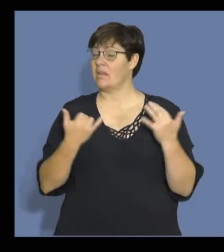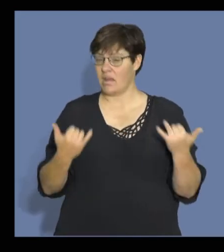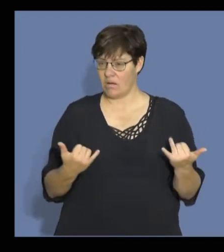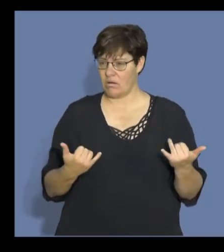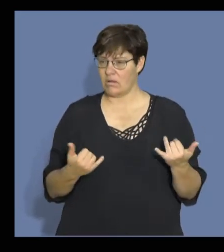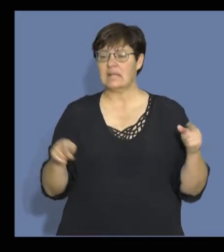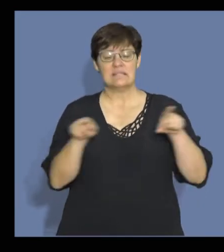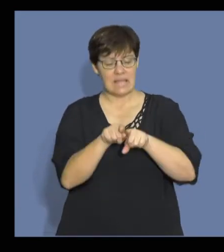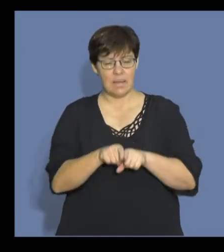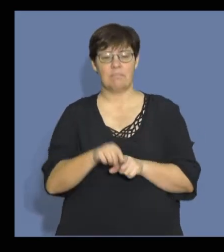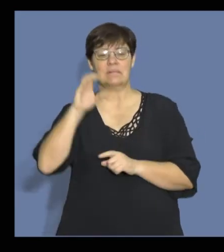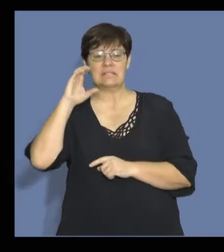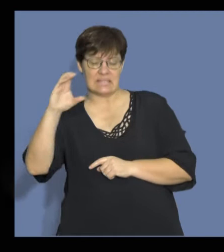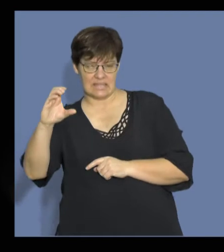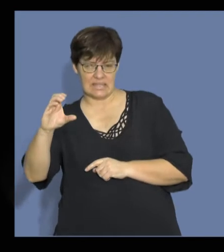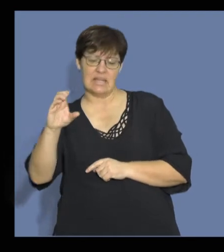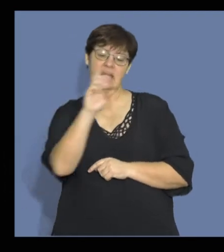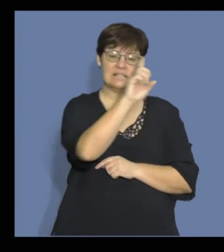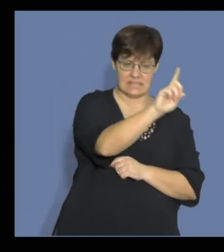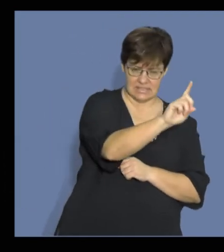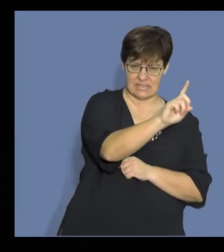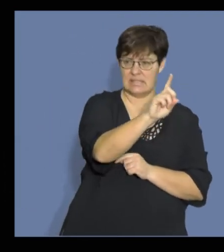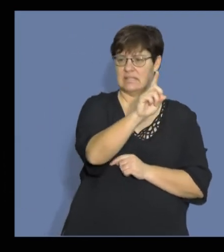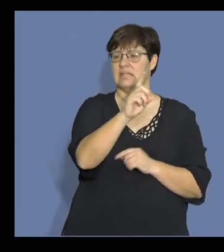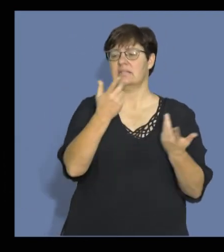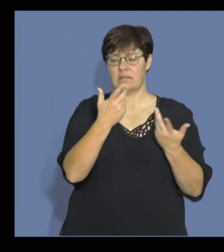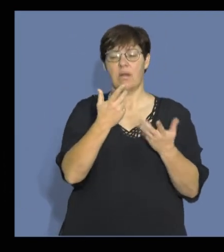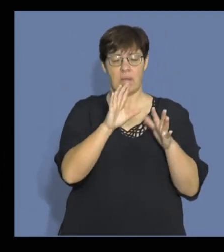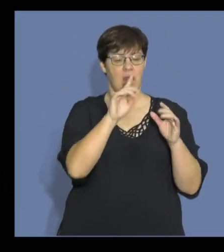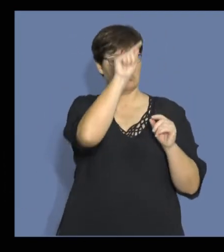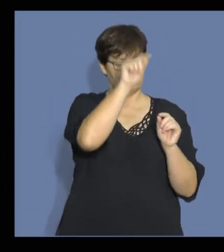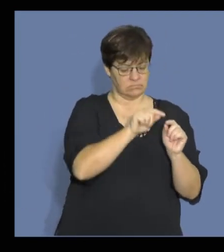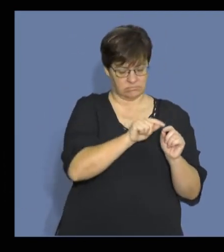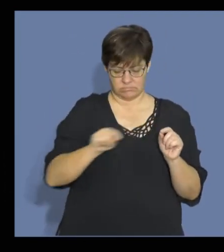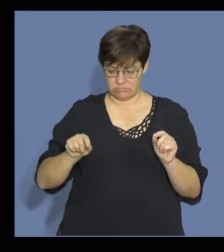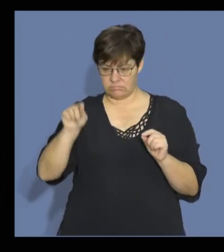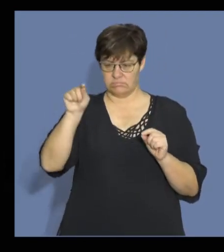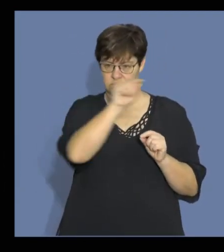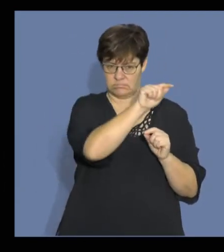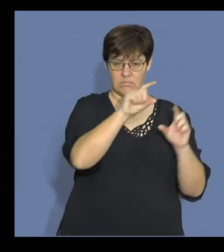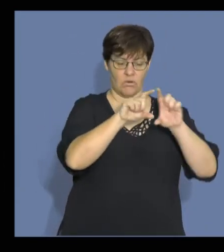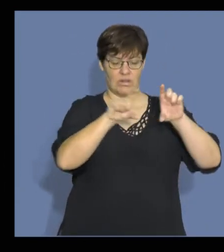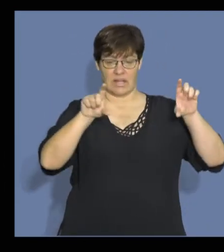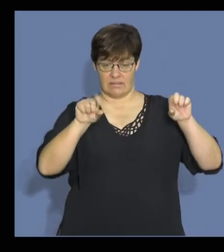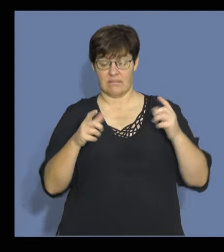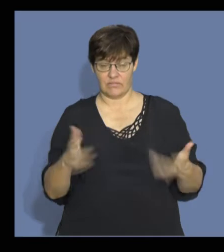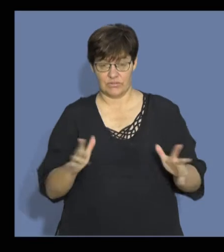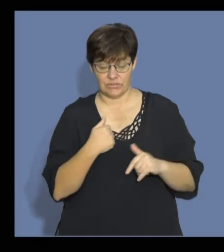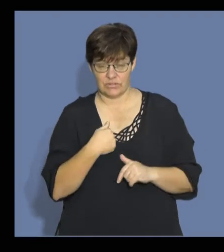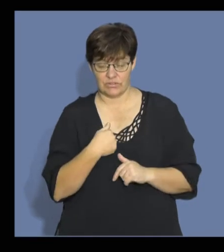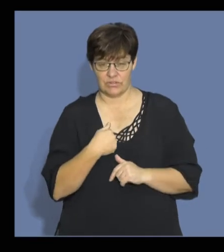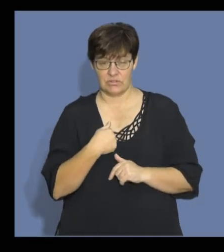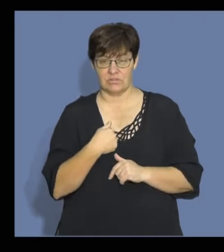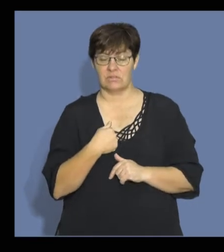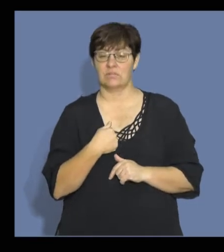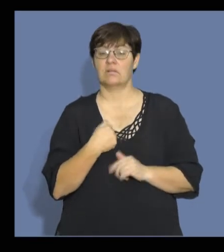Now, I've also plotted C, and I've plotted D, and I've joined them up into a rectangle. But what's important to